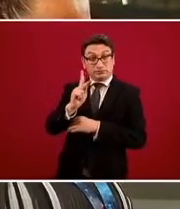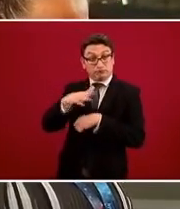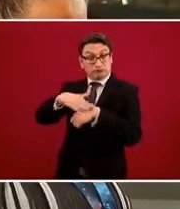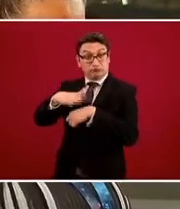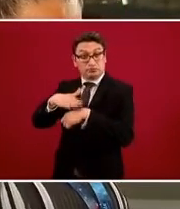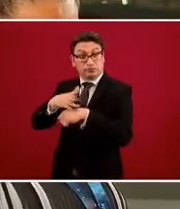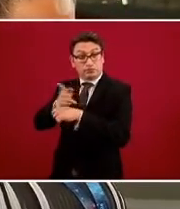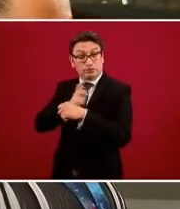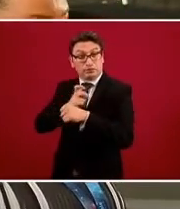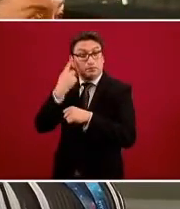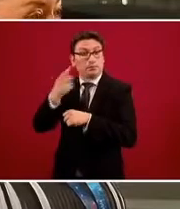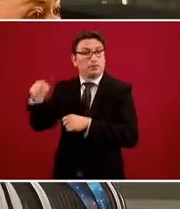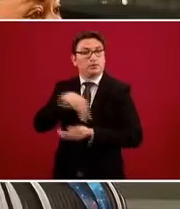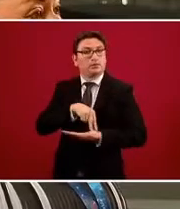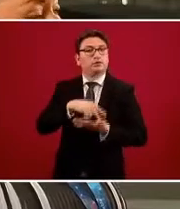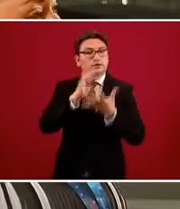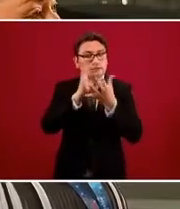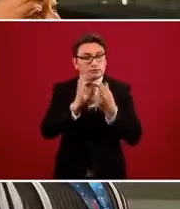inviting some